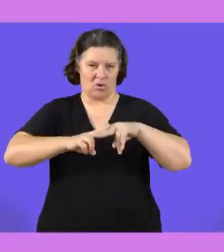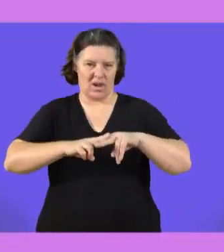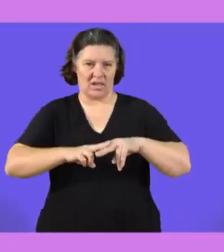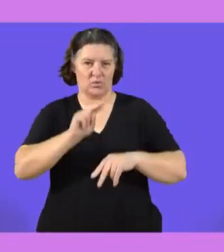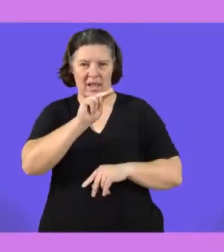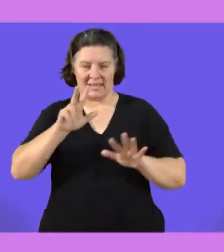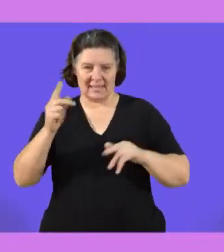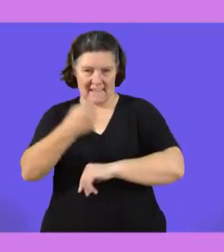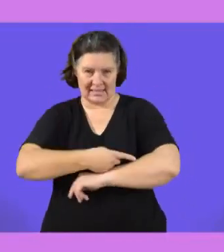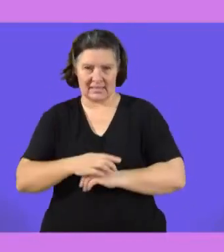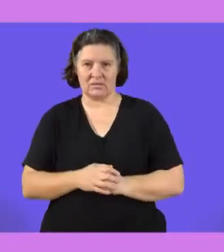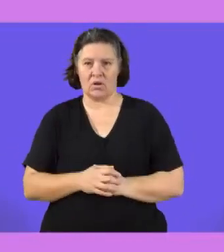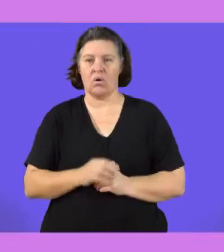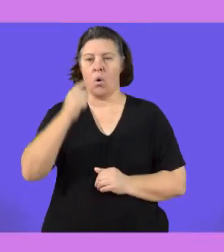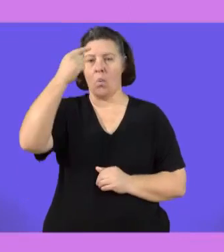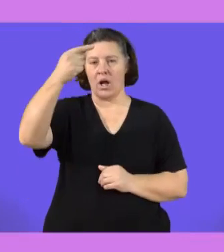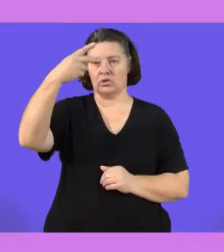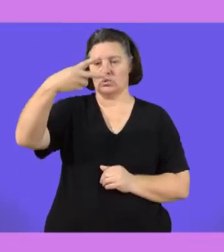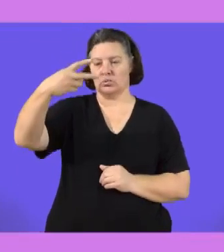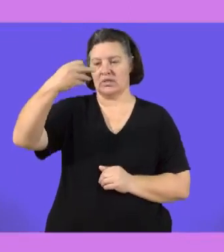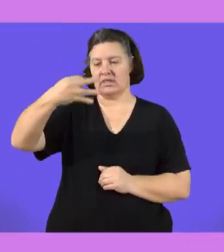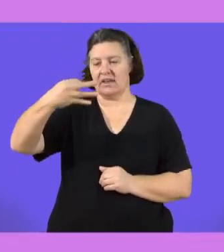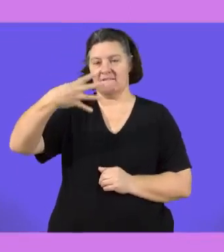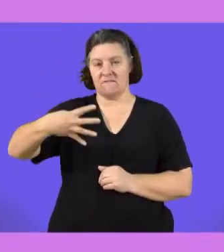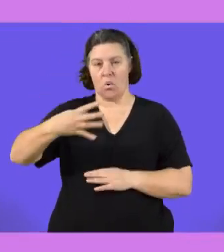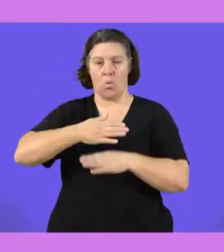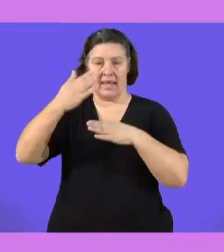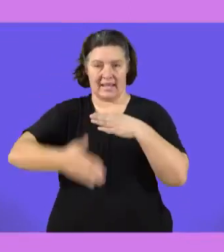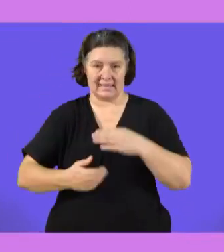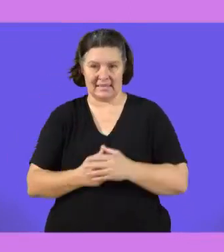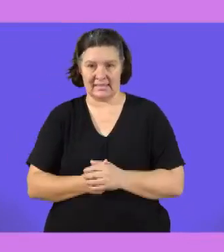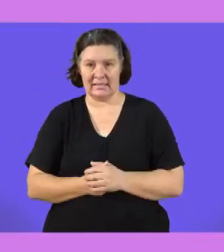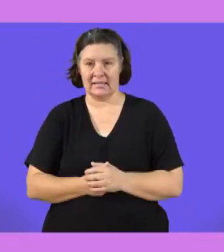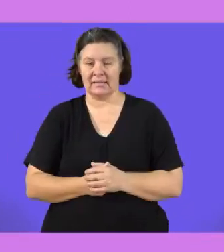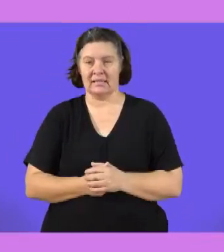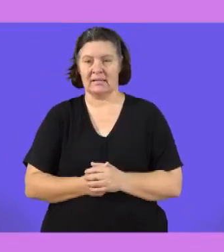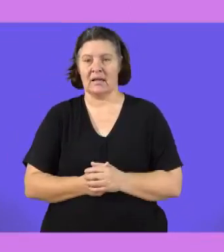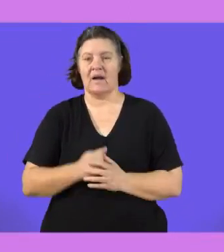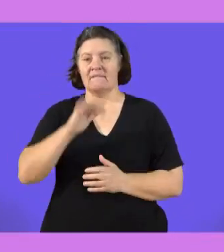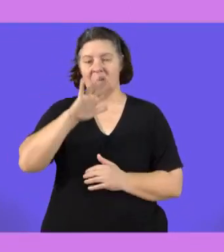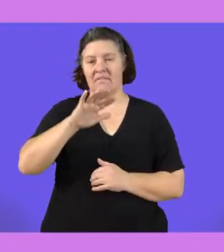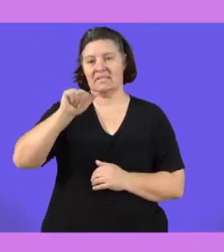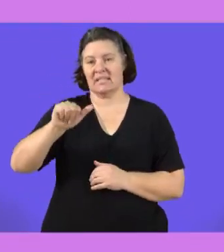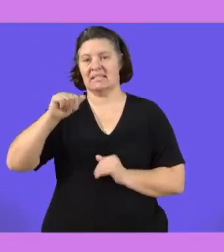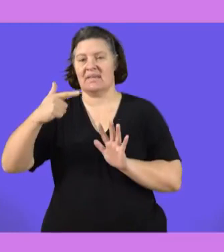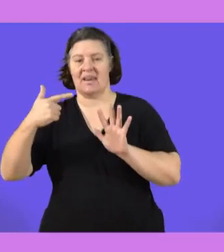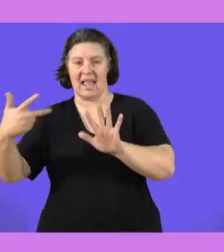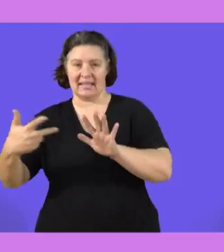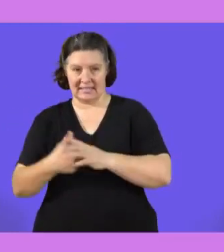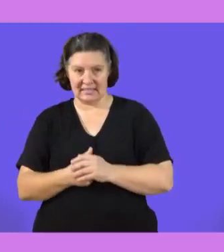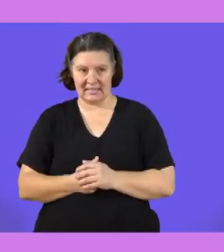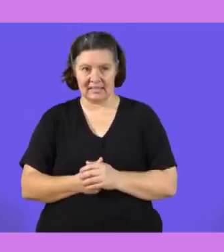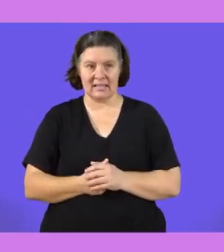if I count out how many weekends, so it's 1, 2, 3, 4, 5, 6, 7, 8. So therefore, I will